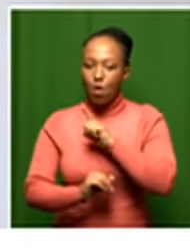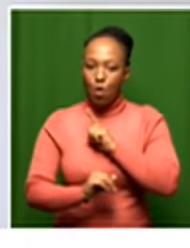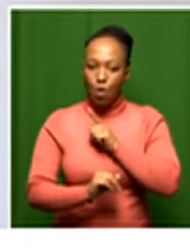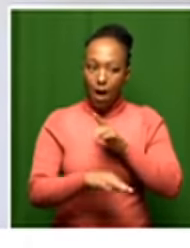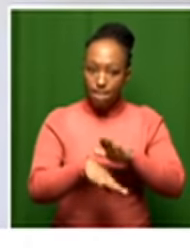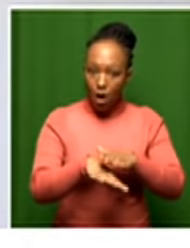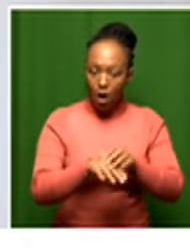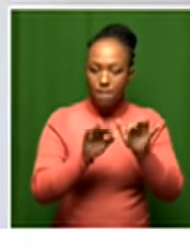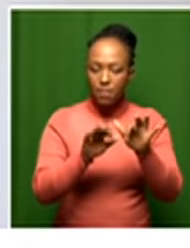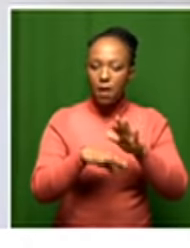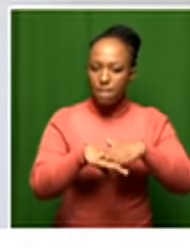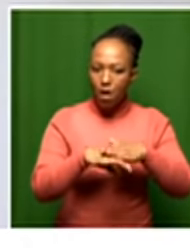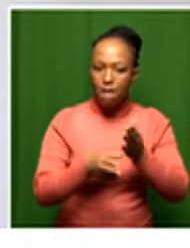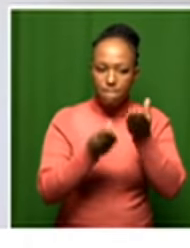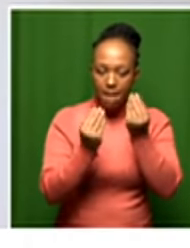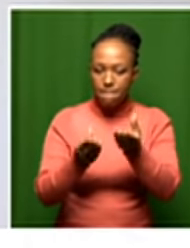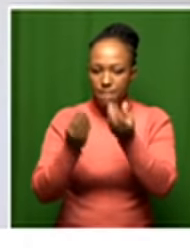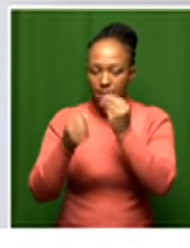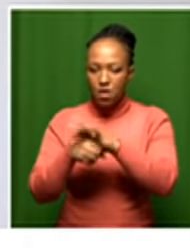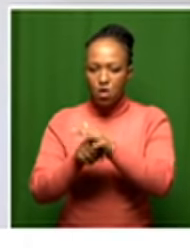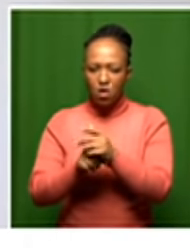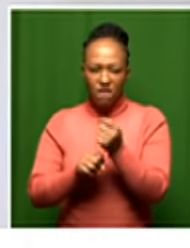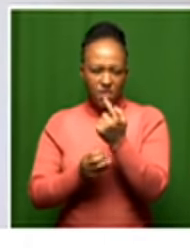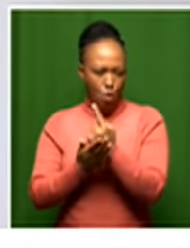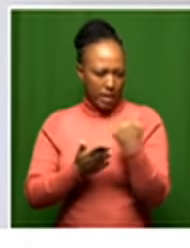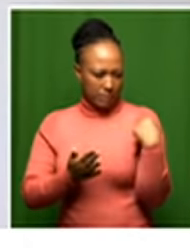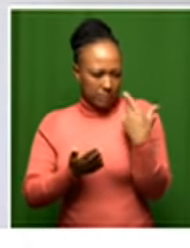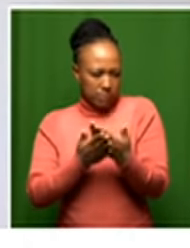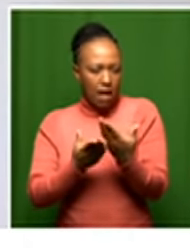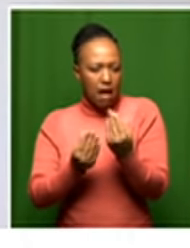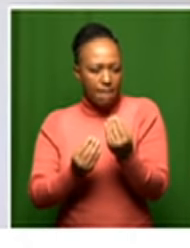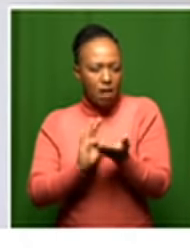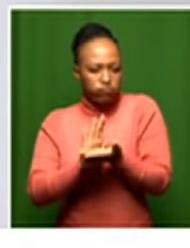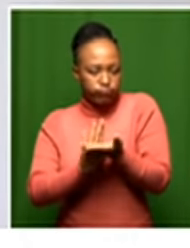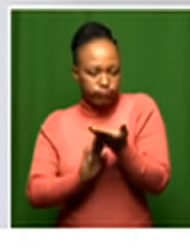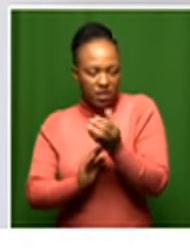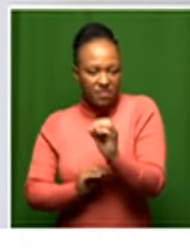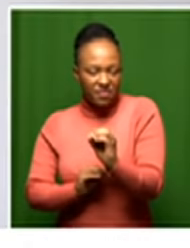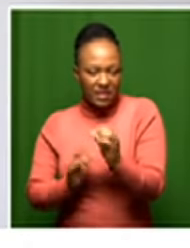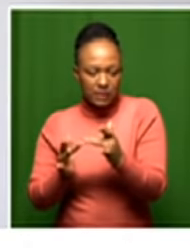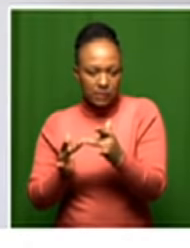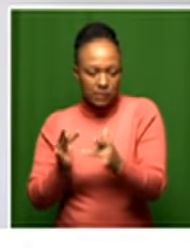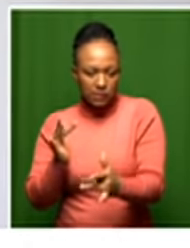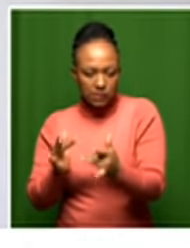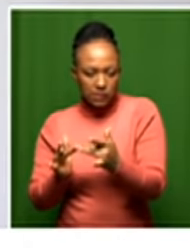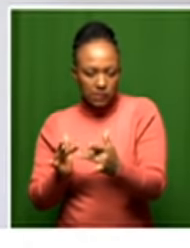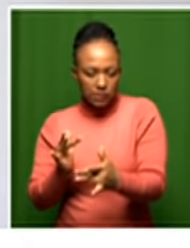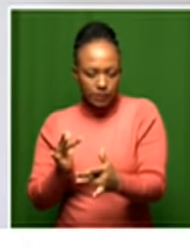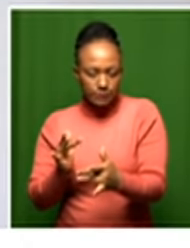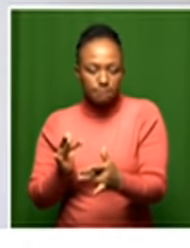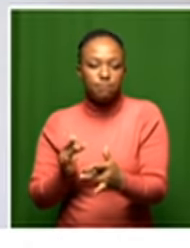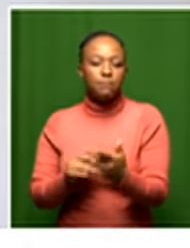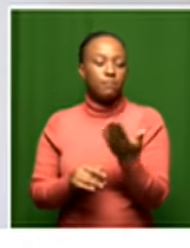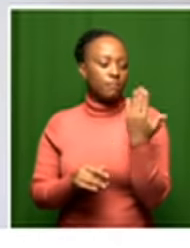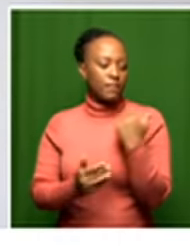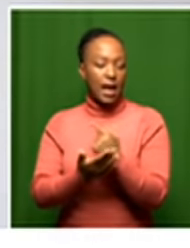more people being infected over the last few weeks. If we look specifically over the last week,